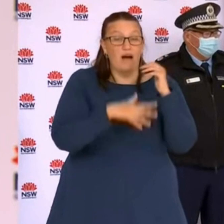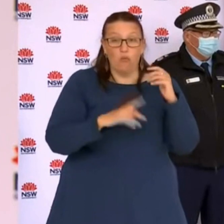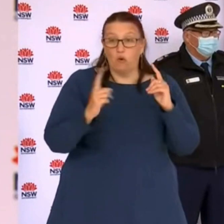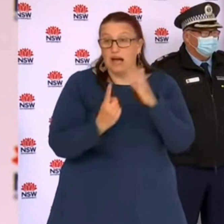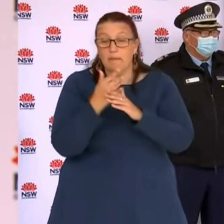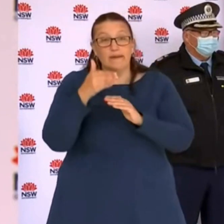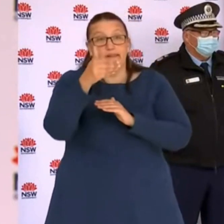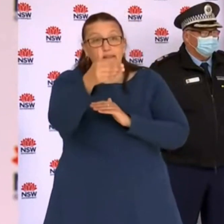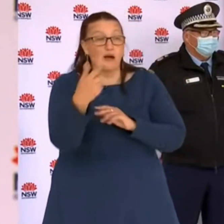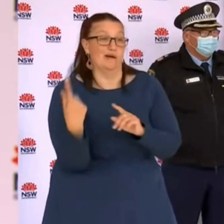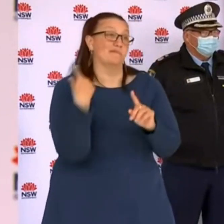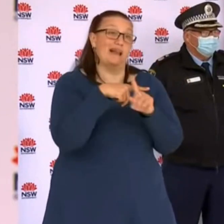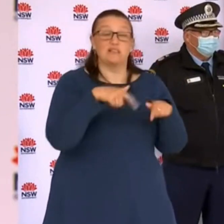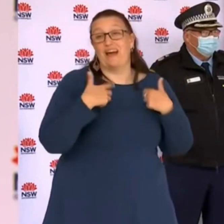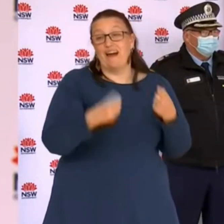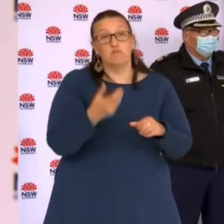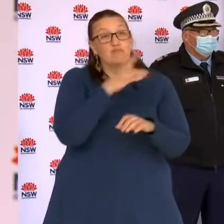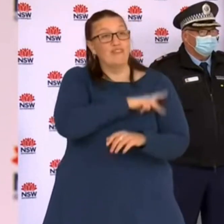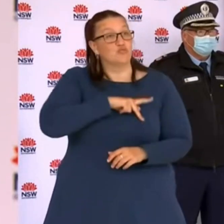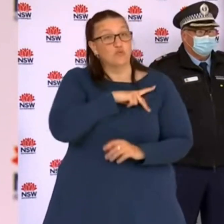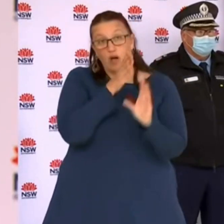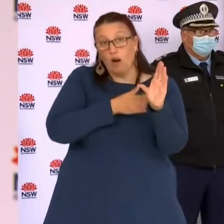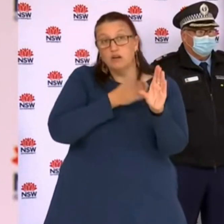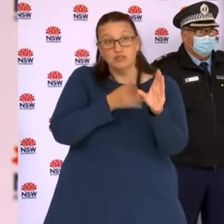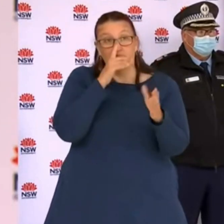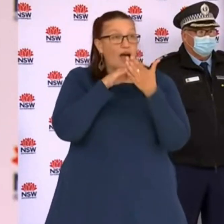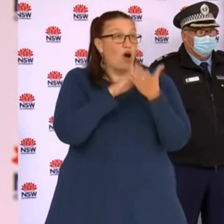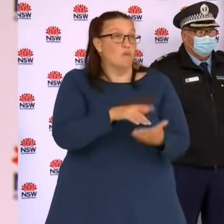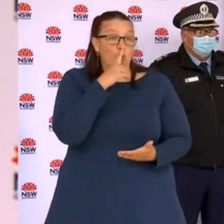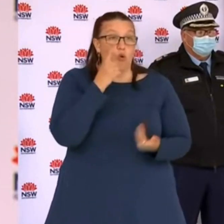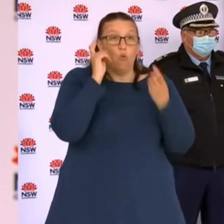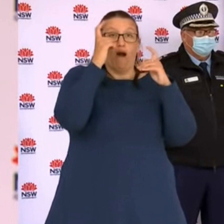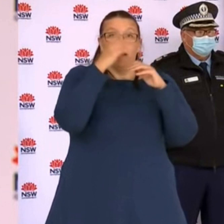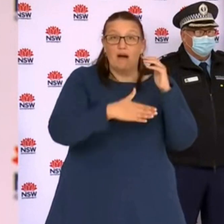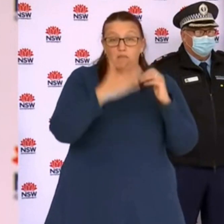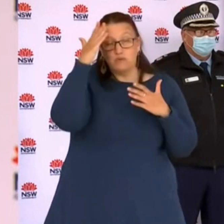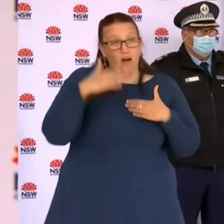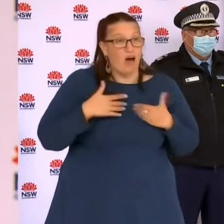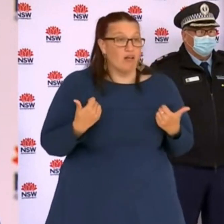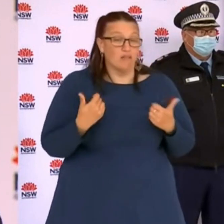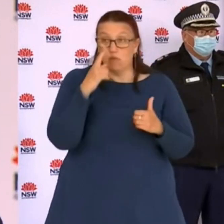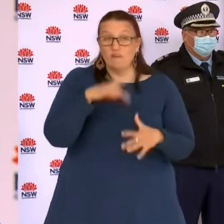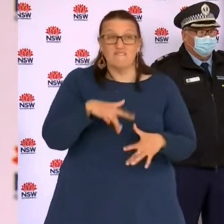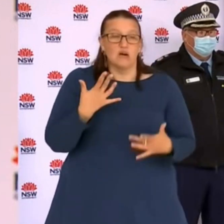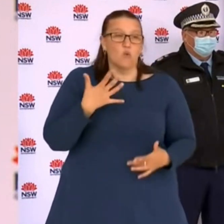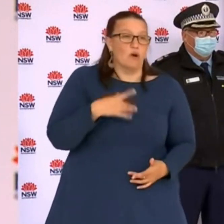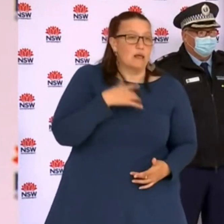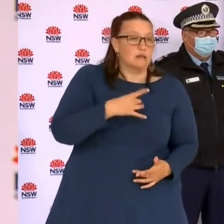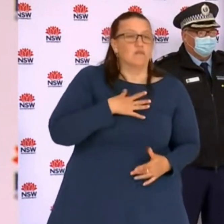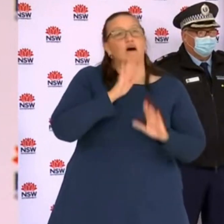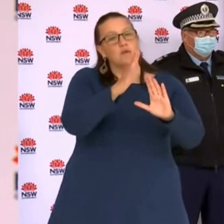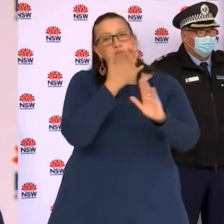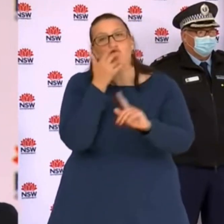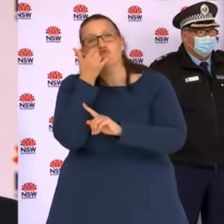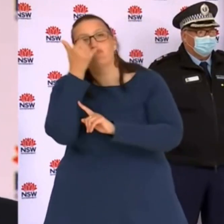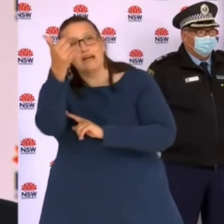support available. And that is really, really important. And I also have to accept and acknowledge that this difficult time New South Wales is